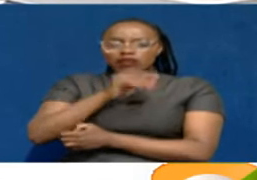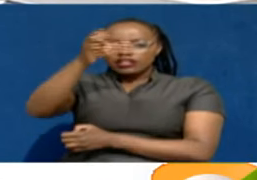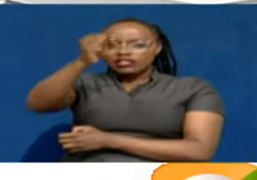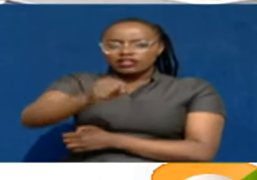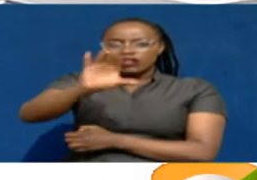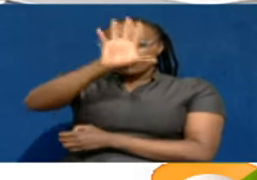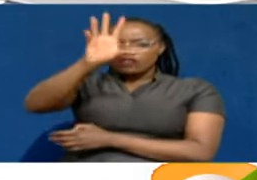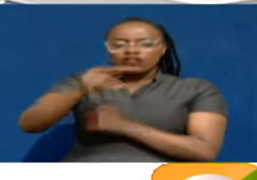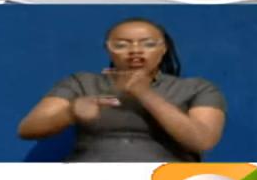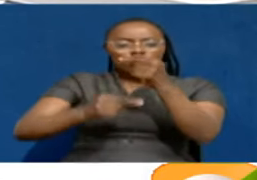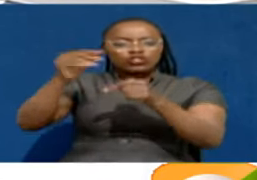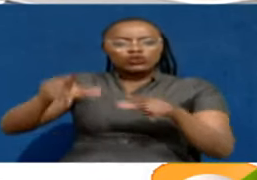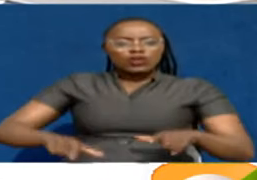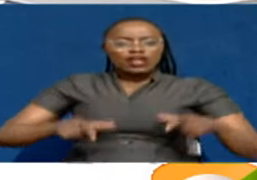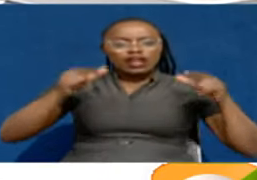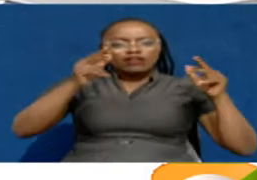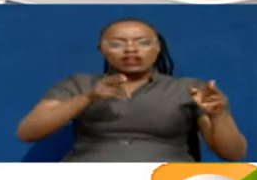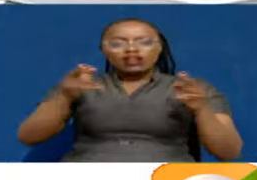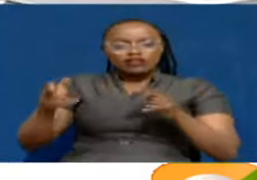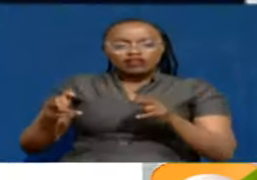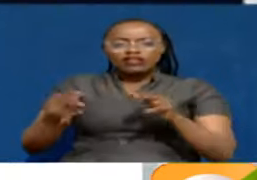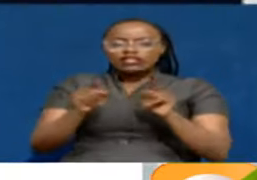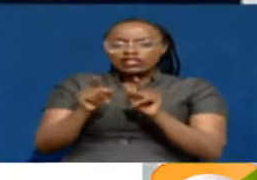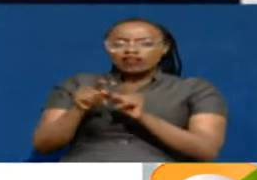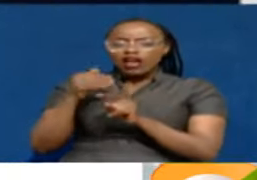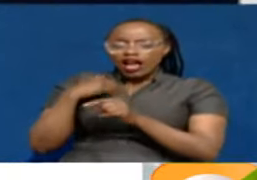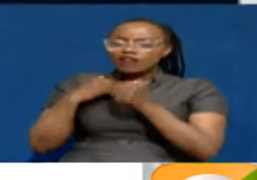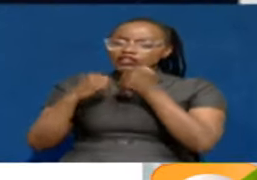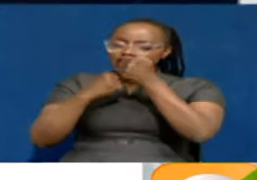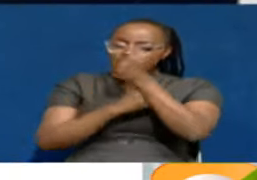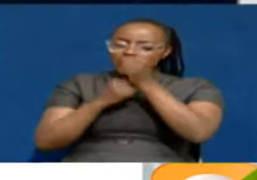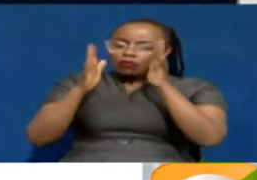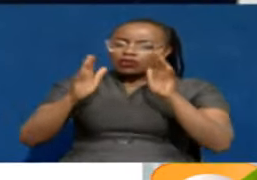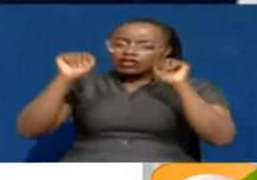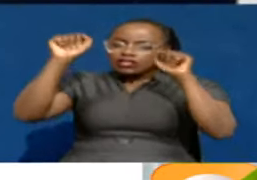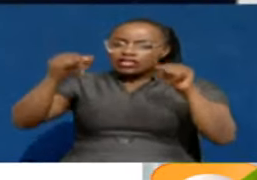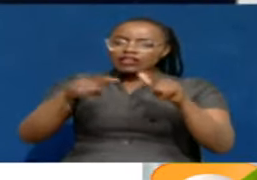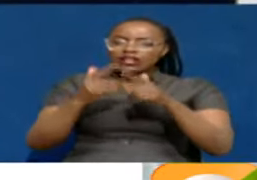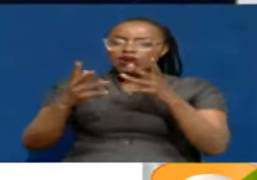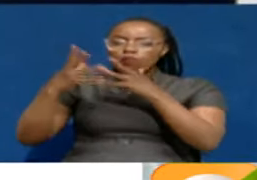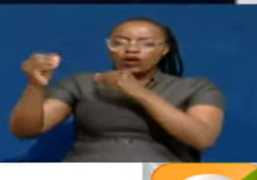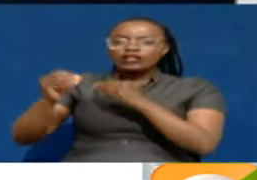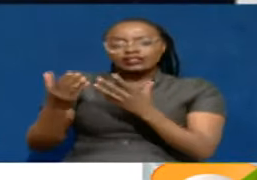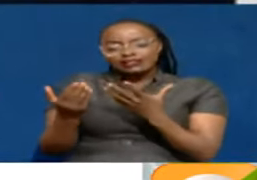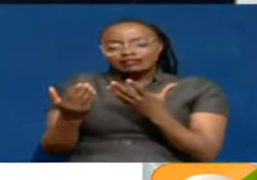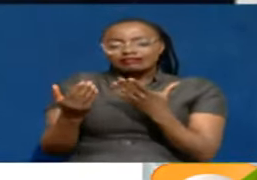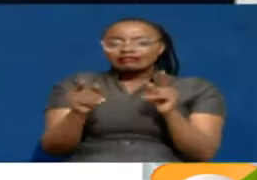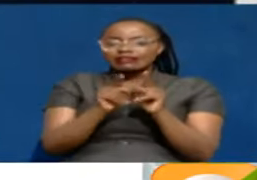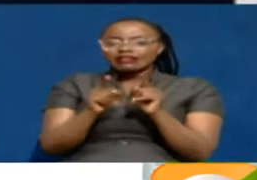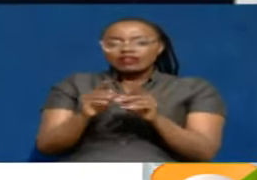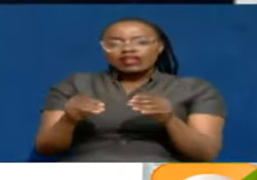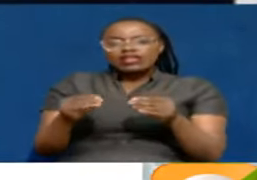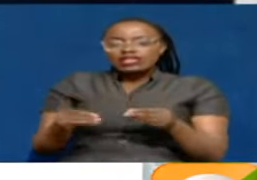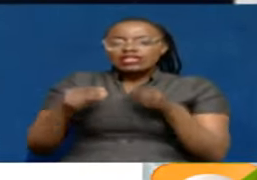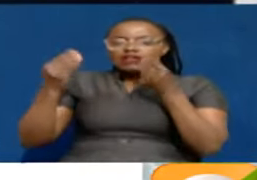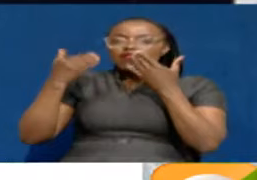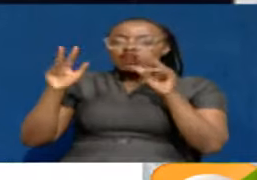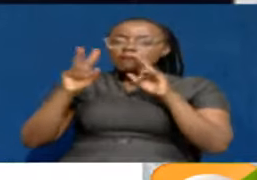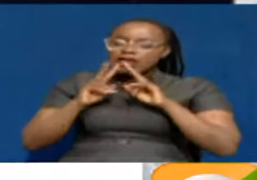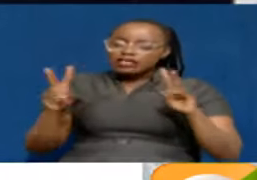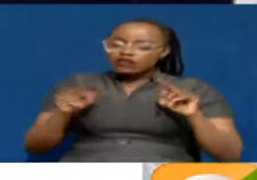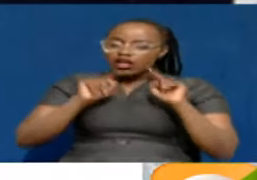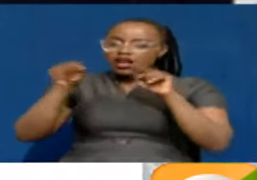South Africans are going on with their lives kama kawaida. Yes, he had his supporters, some who went to Nkandla, and he gave himself up